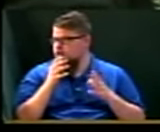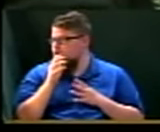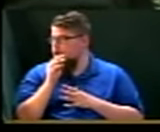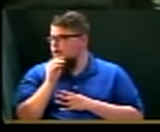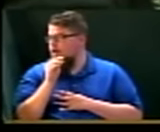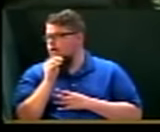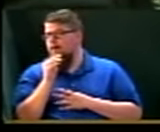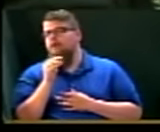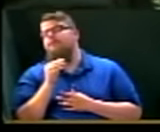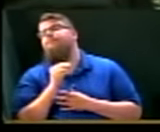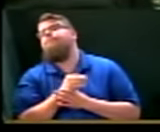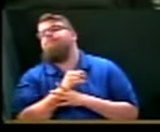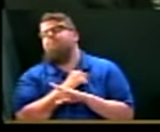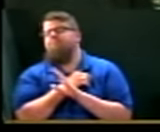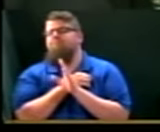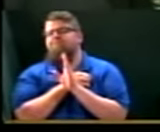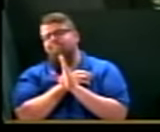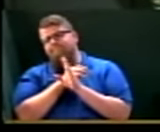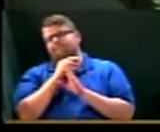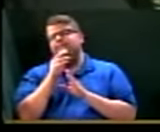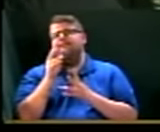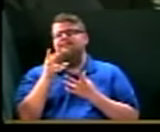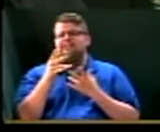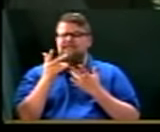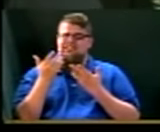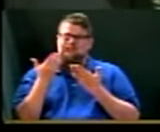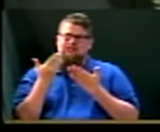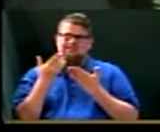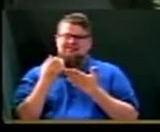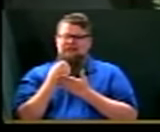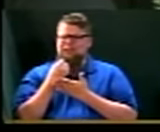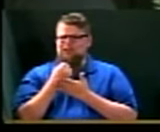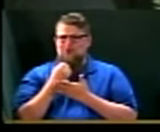Chair, besides the misscoring,